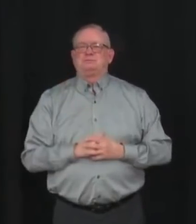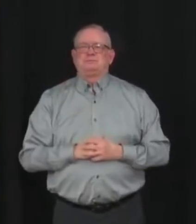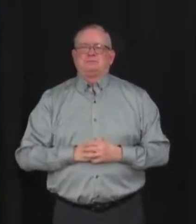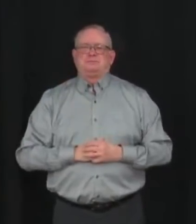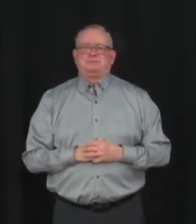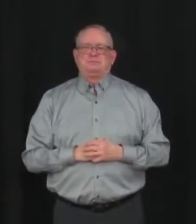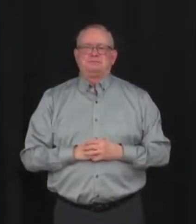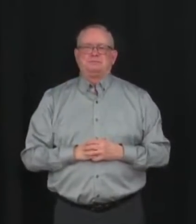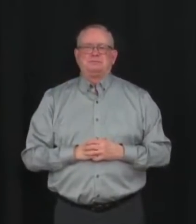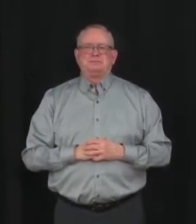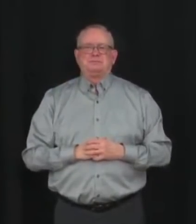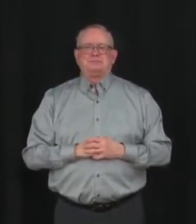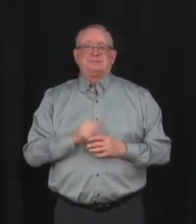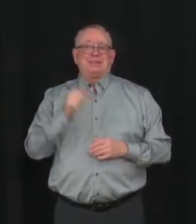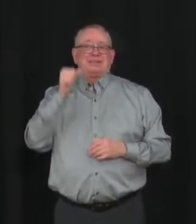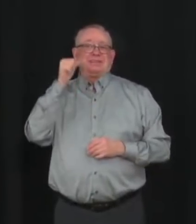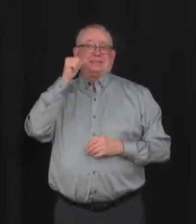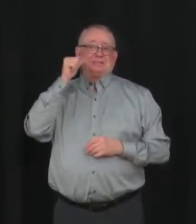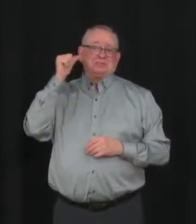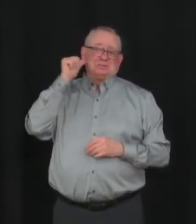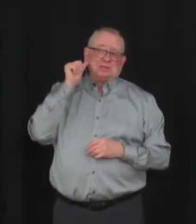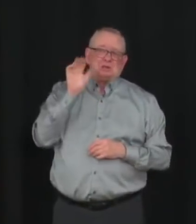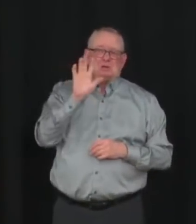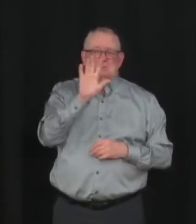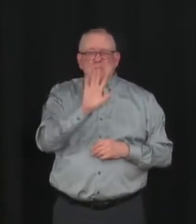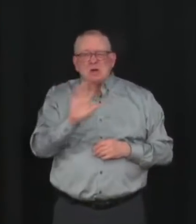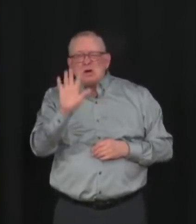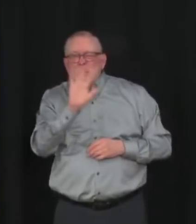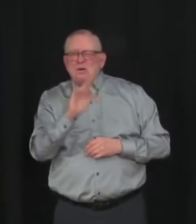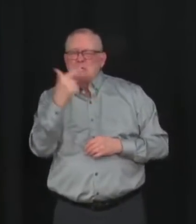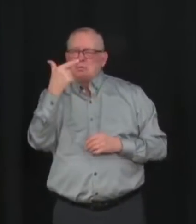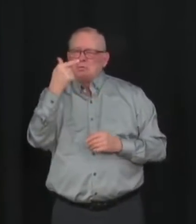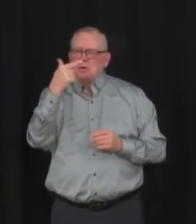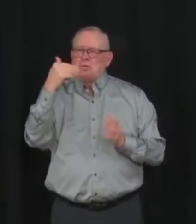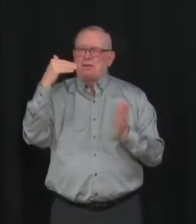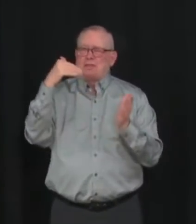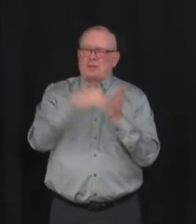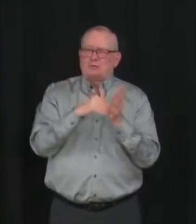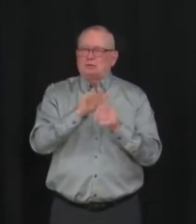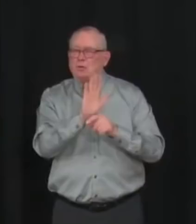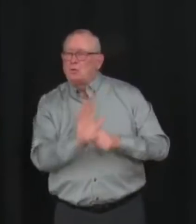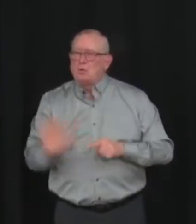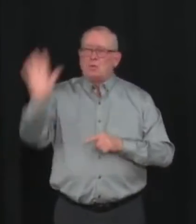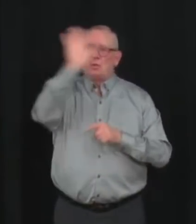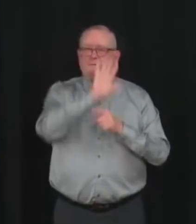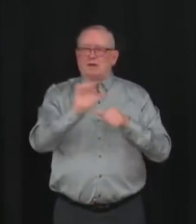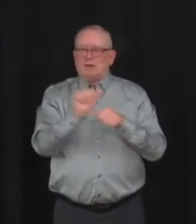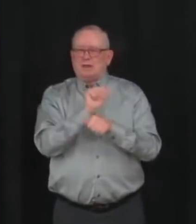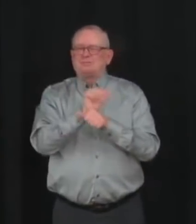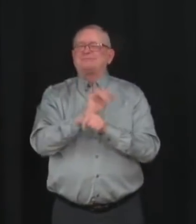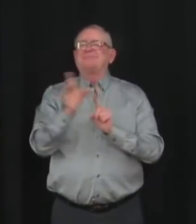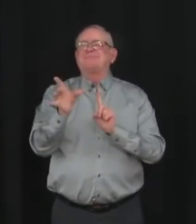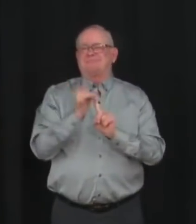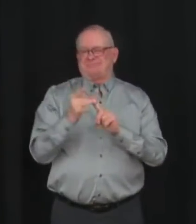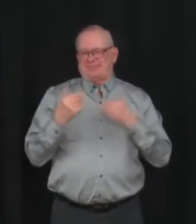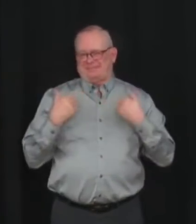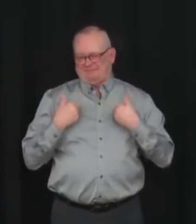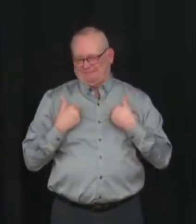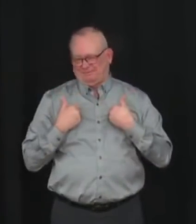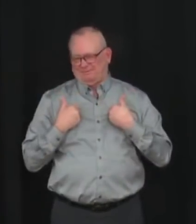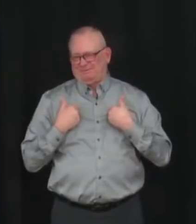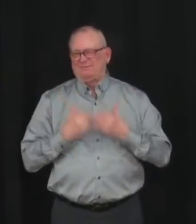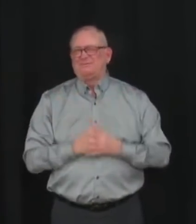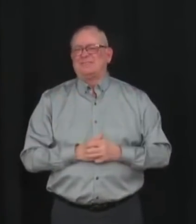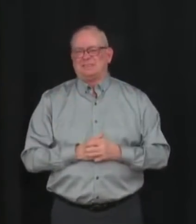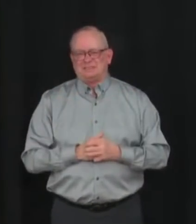we had about 21,000 active cases of COVID-19 in the province that we know about. As has been true throughout the